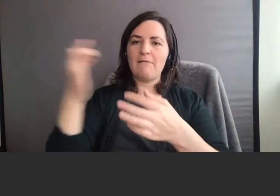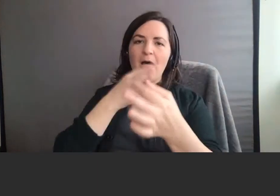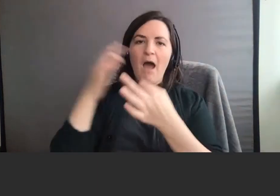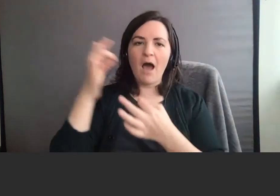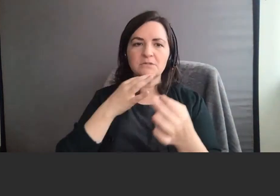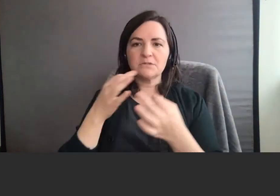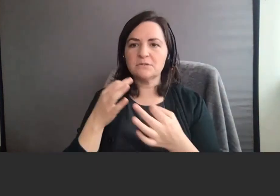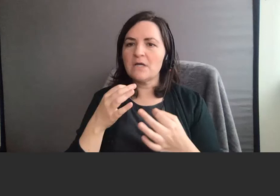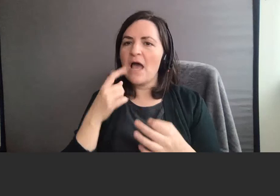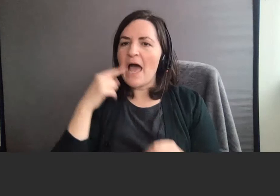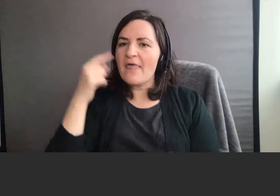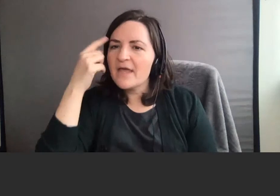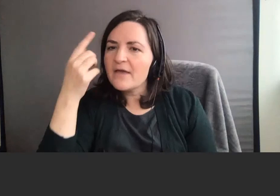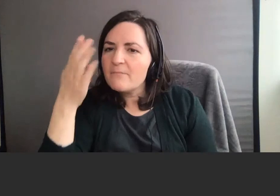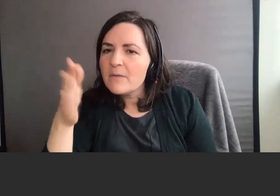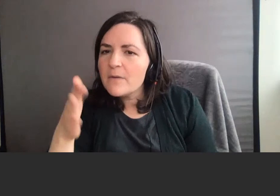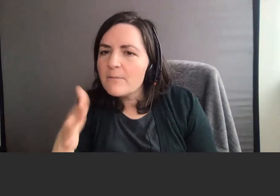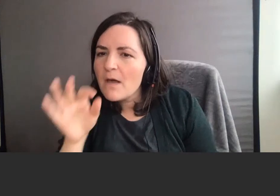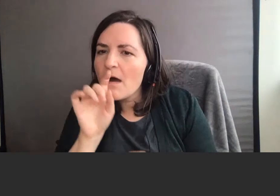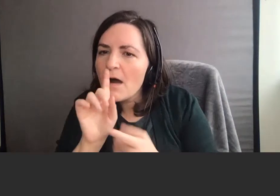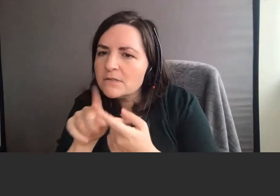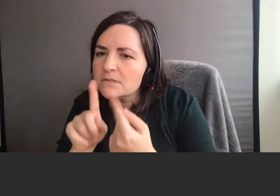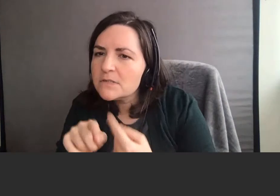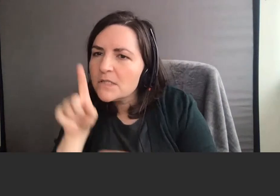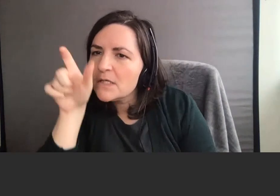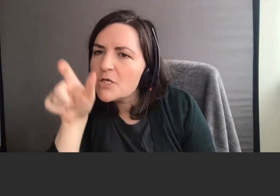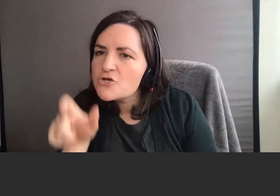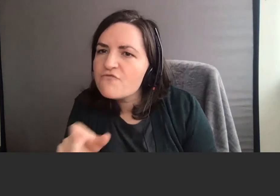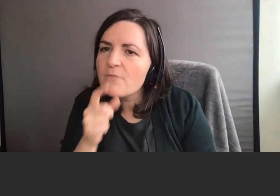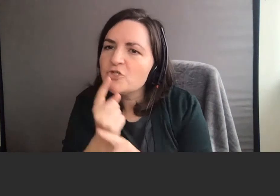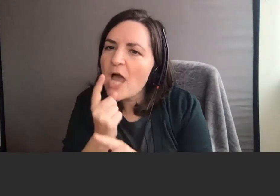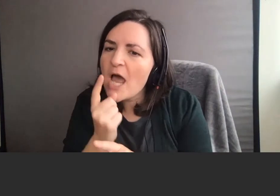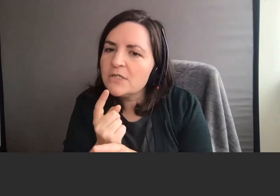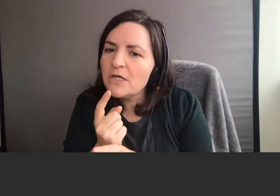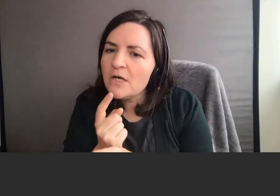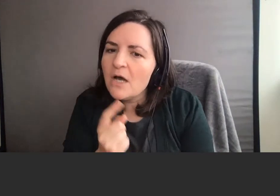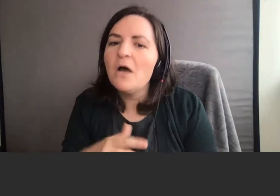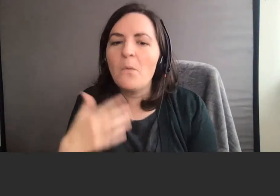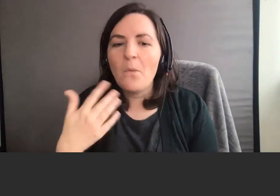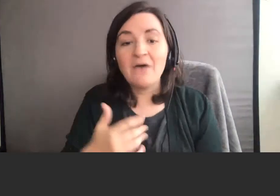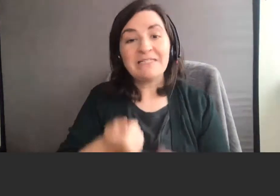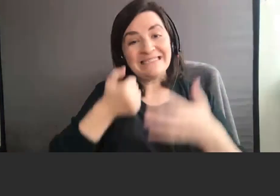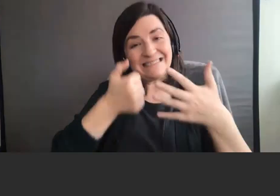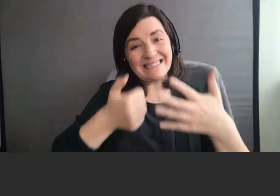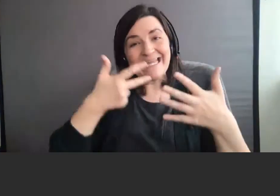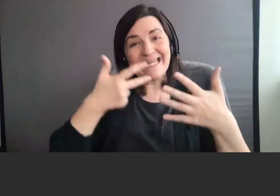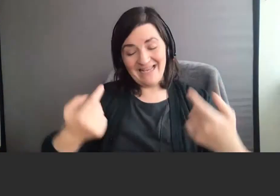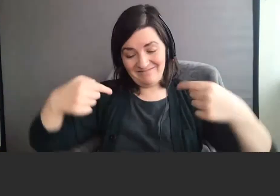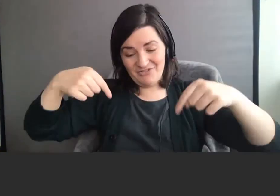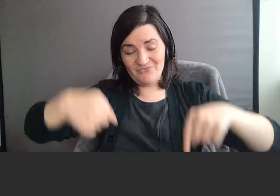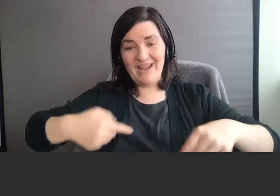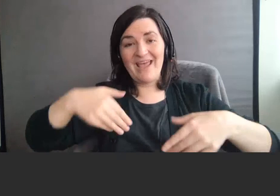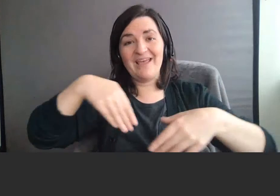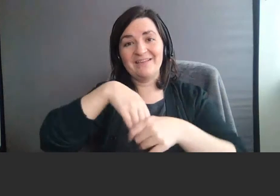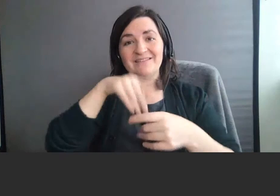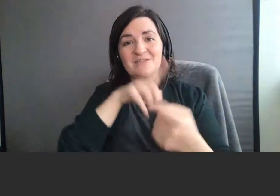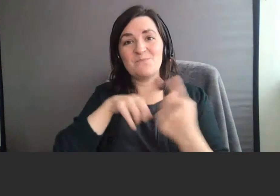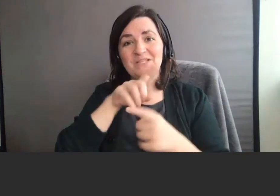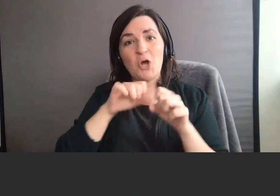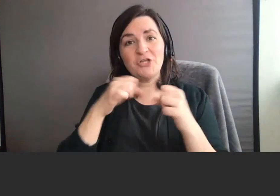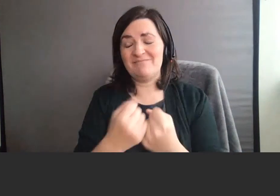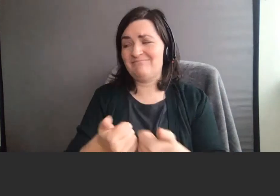call. Let me just check on. That's great. We've had 68 in the meeting. That's really good. And